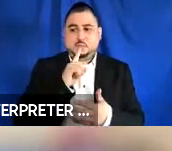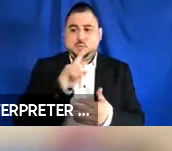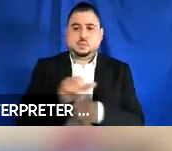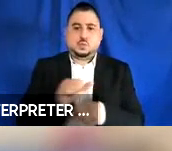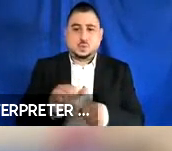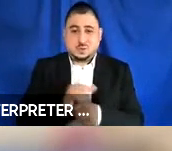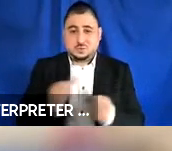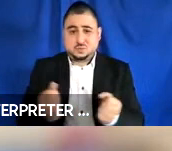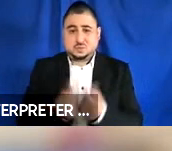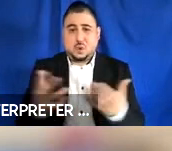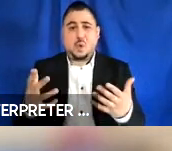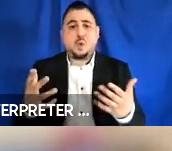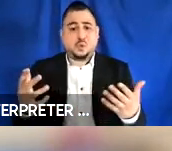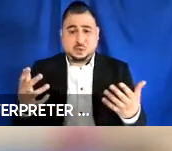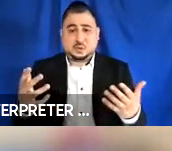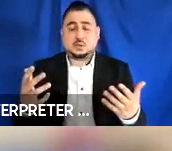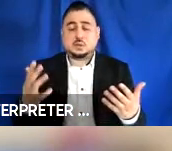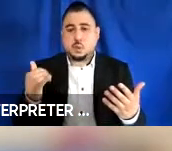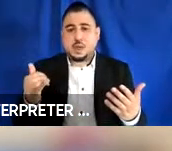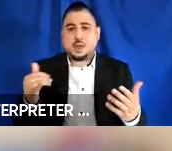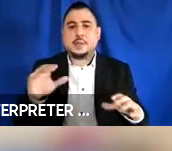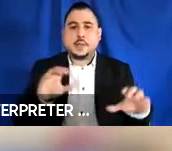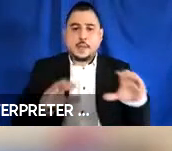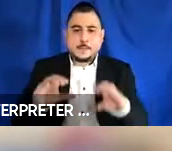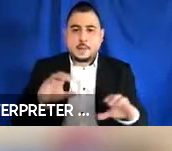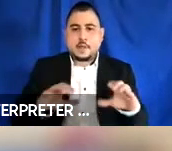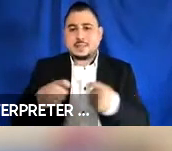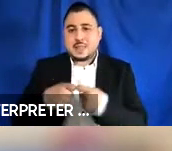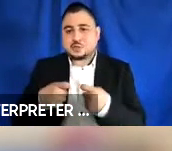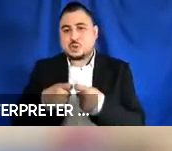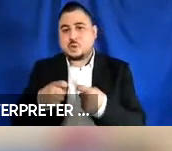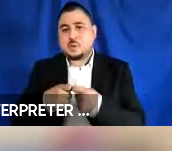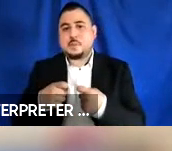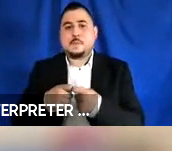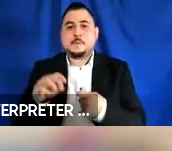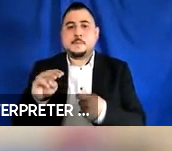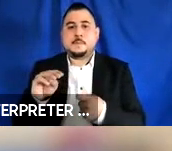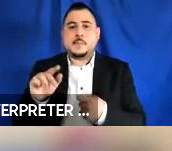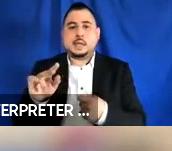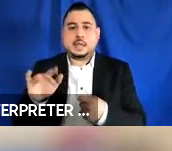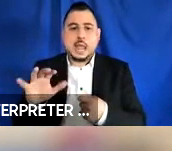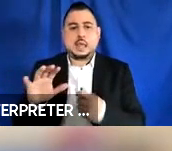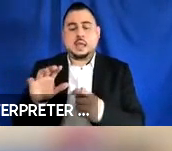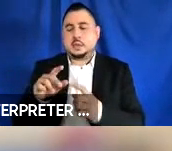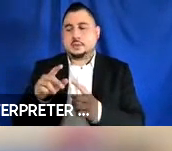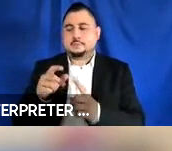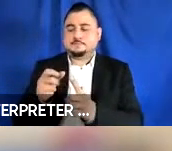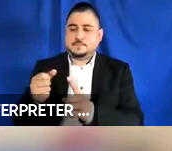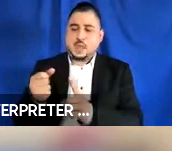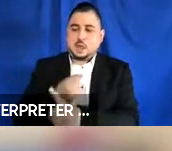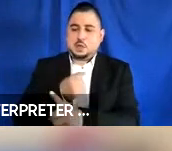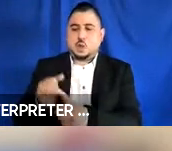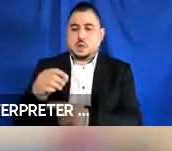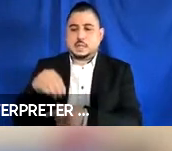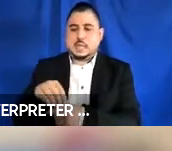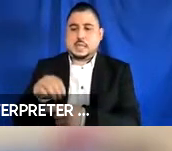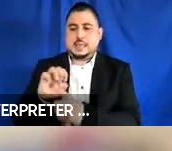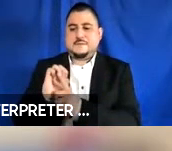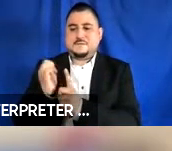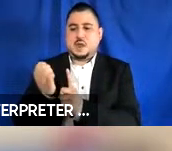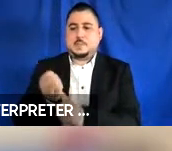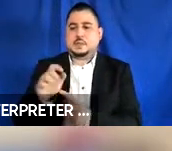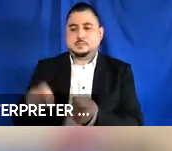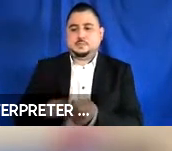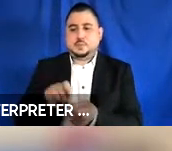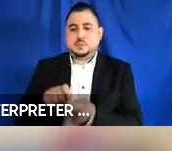because of the chemical and electromagnetic assault in the environment. And particularly when